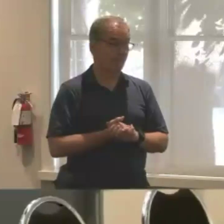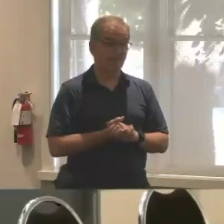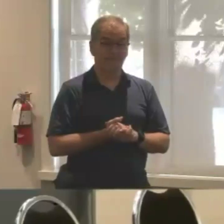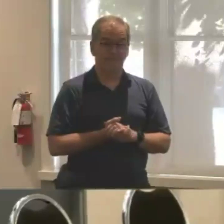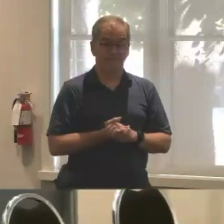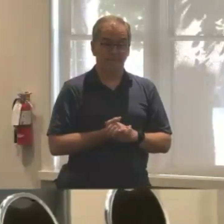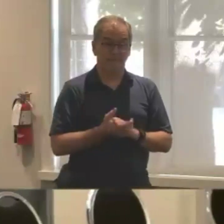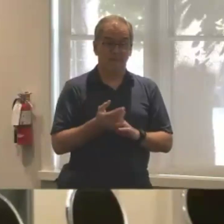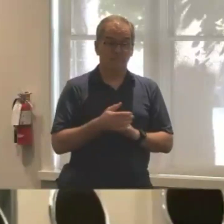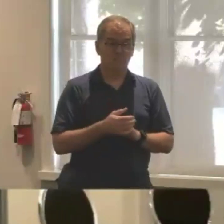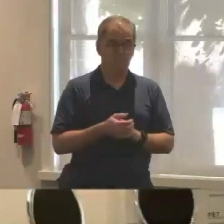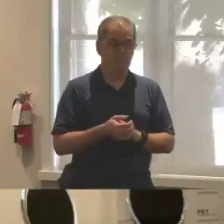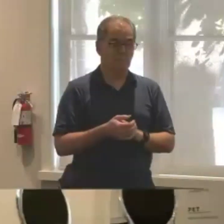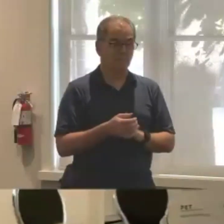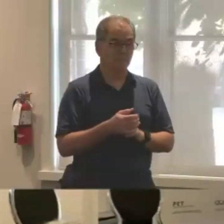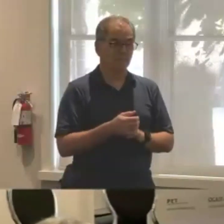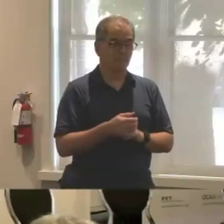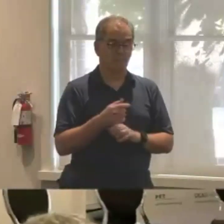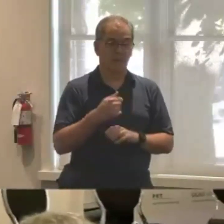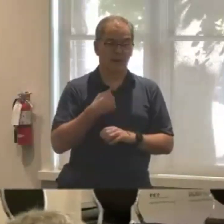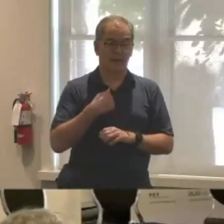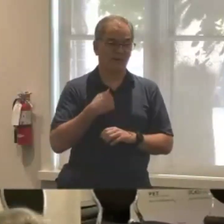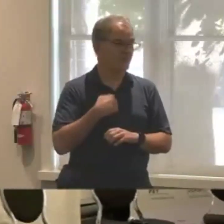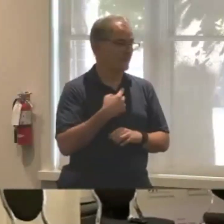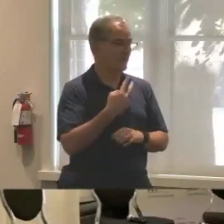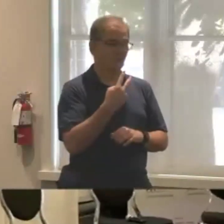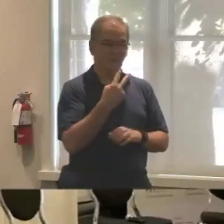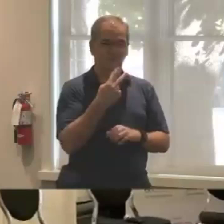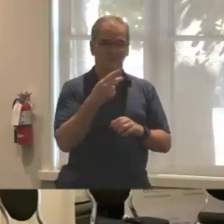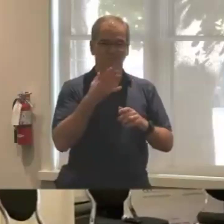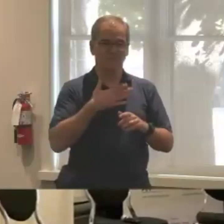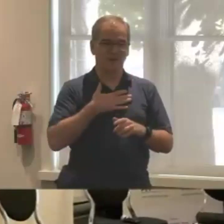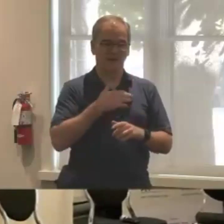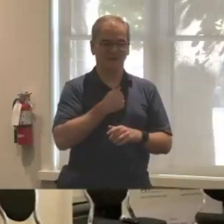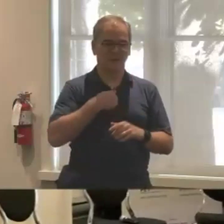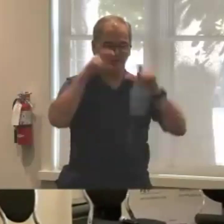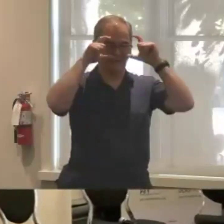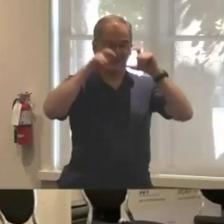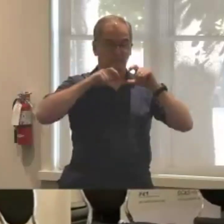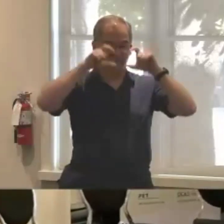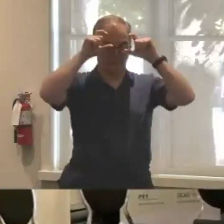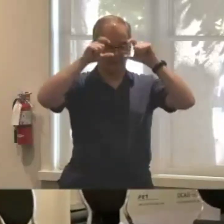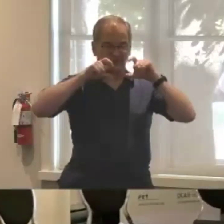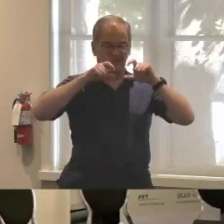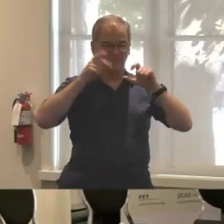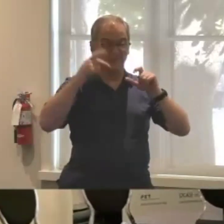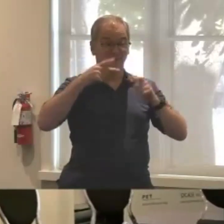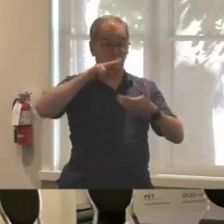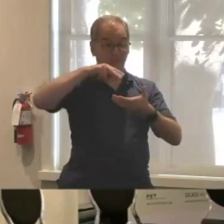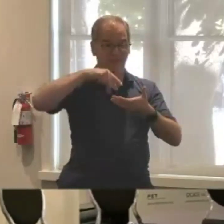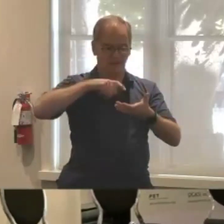different visions for the and the reading. So I will change, I put my glasses on and